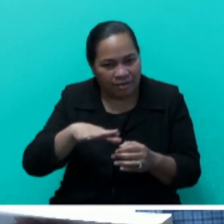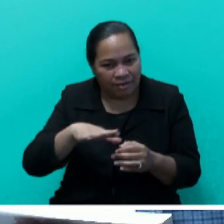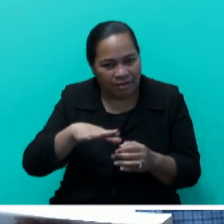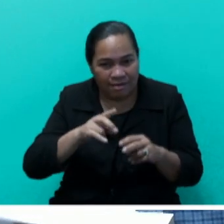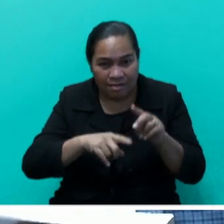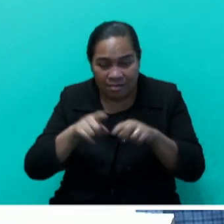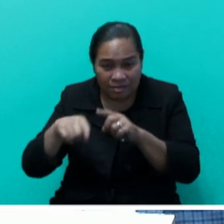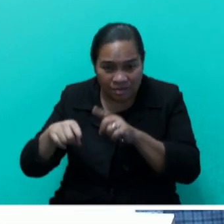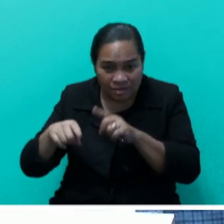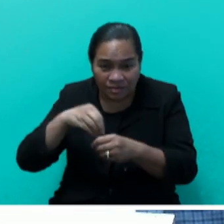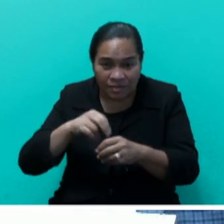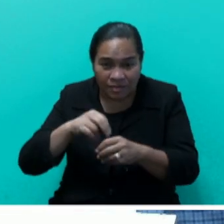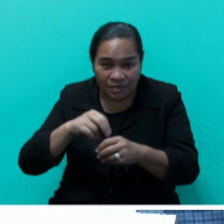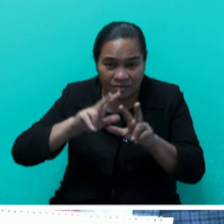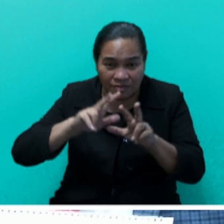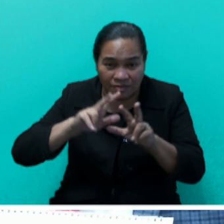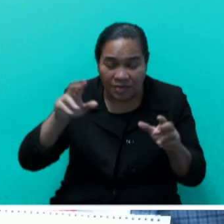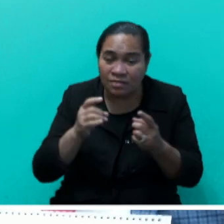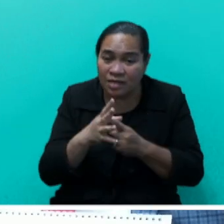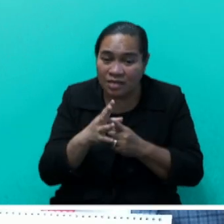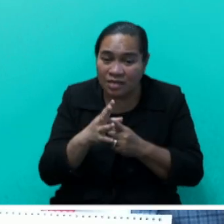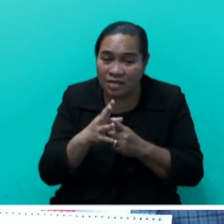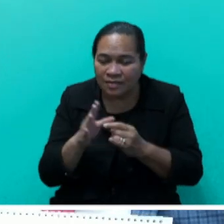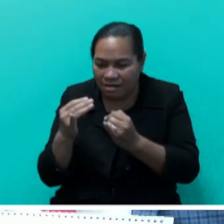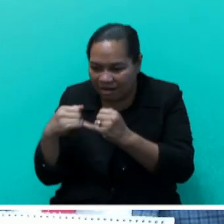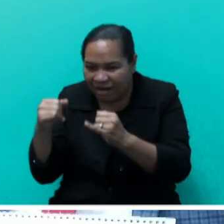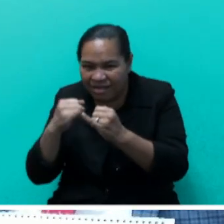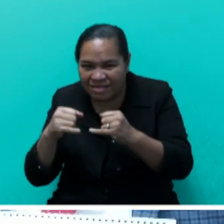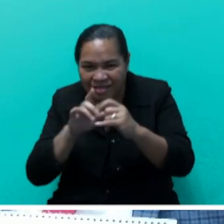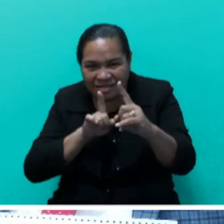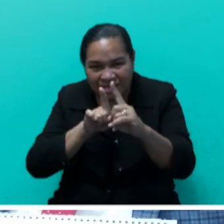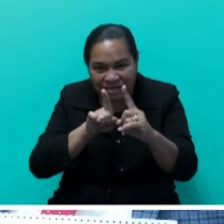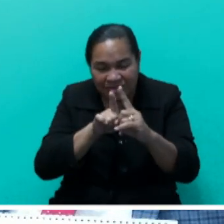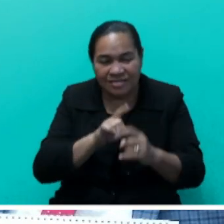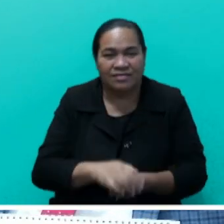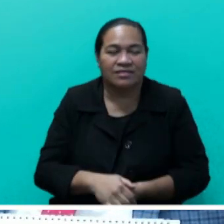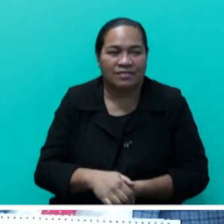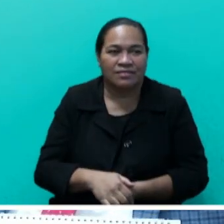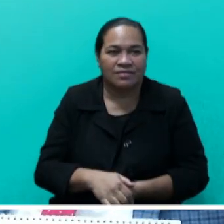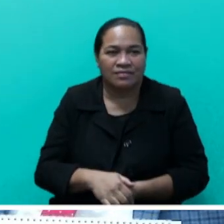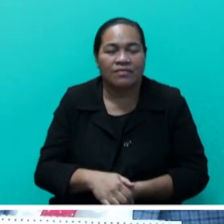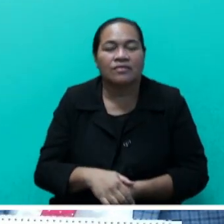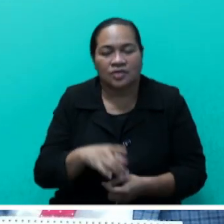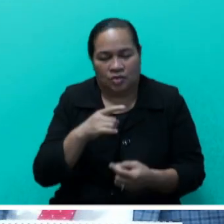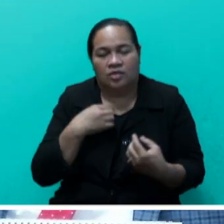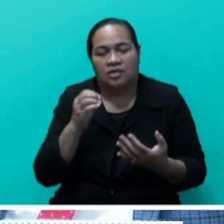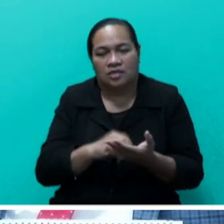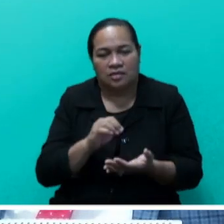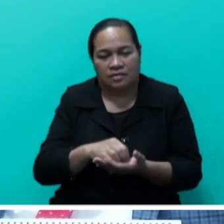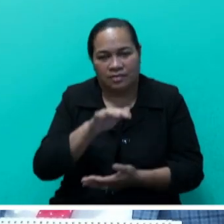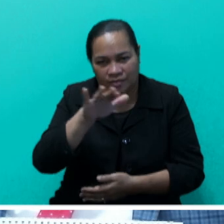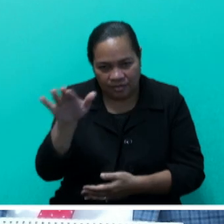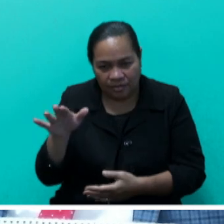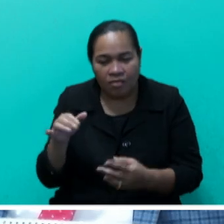and also those smaller neighboring maritime islands are catered for, and